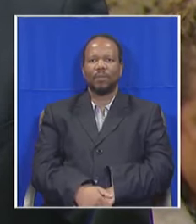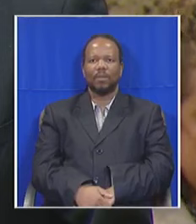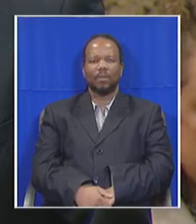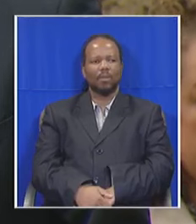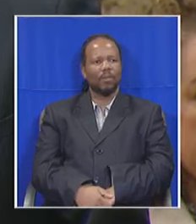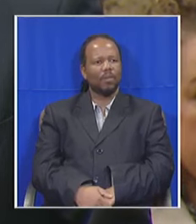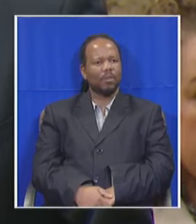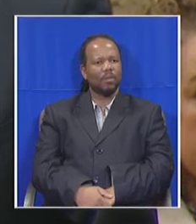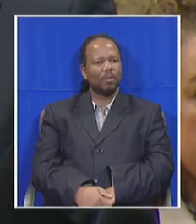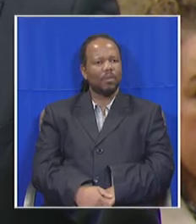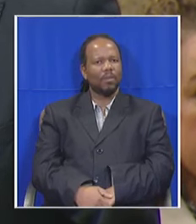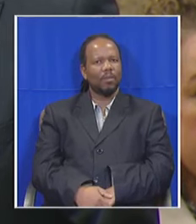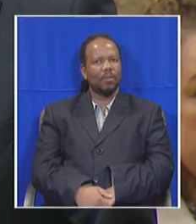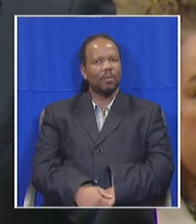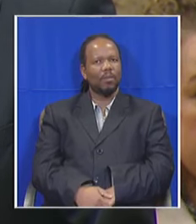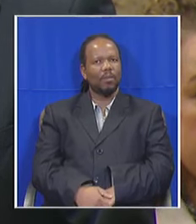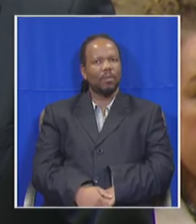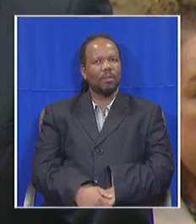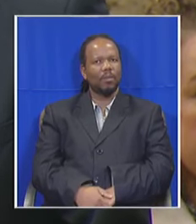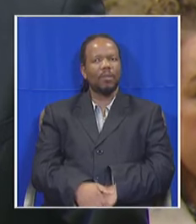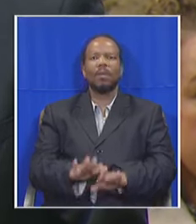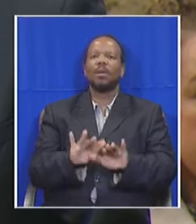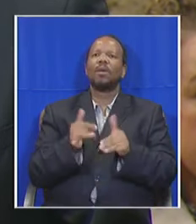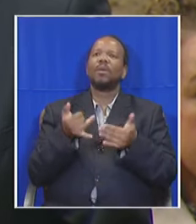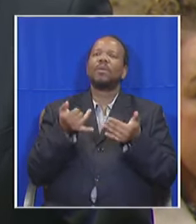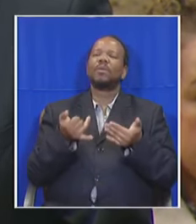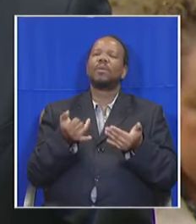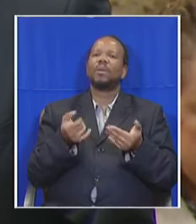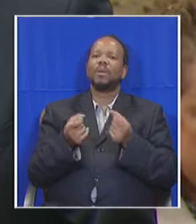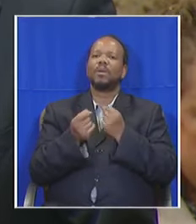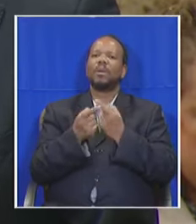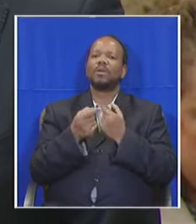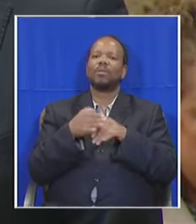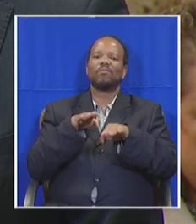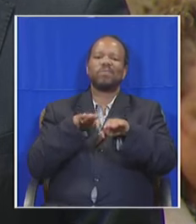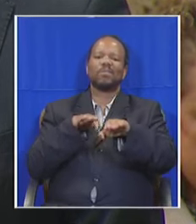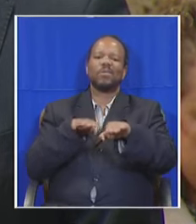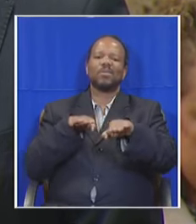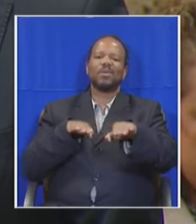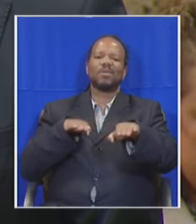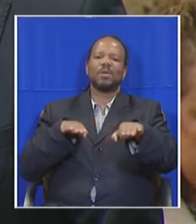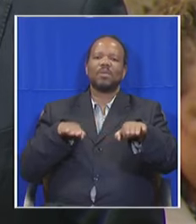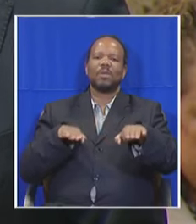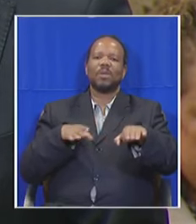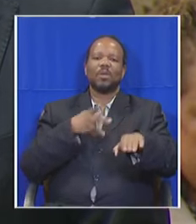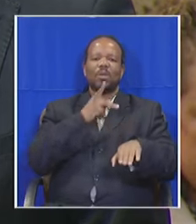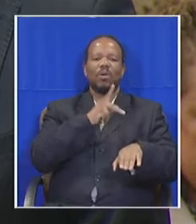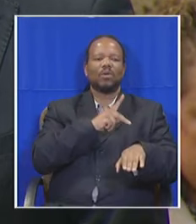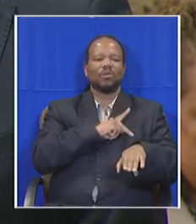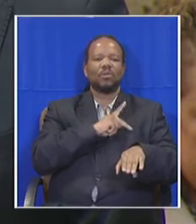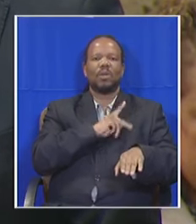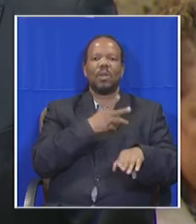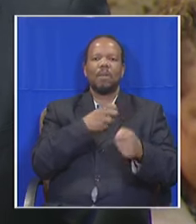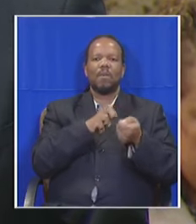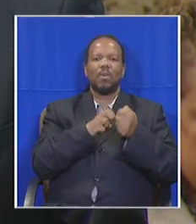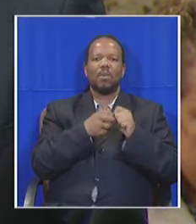noting the periodic taxi strikes which have caused major delays in Gauteng and KwaZulu-Natal, leaving thousands of commuters, including